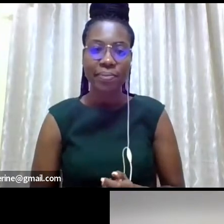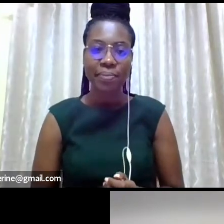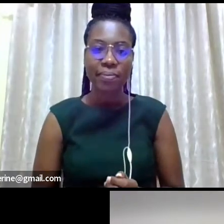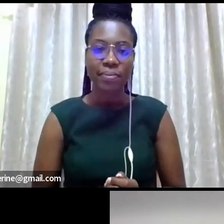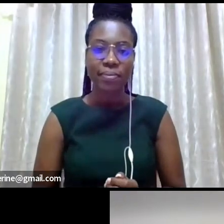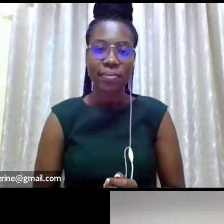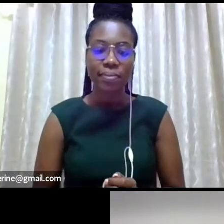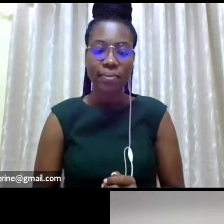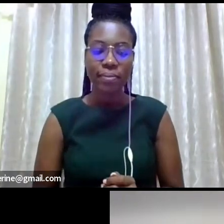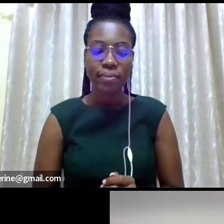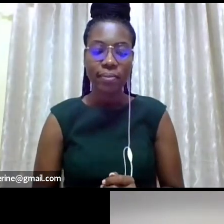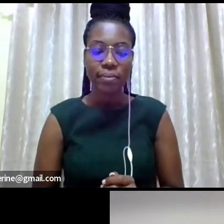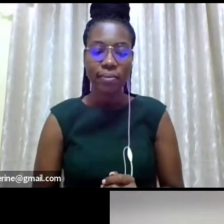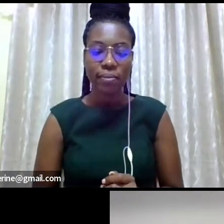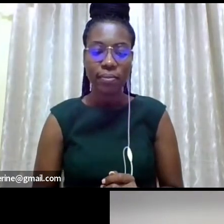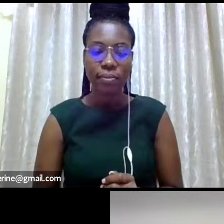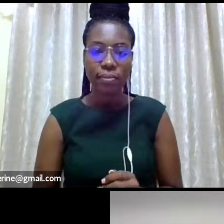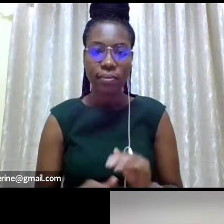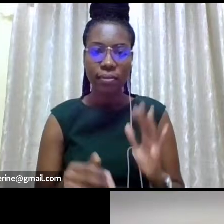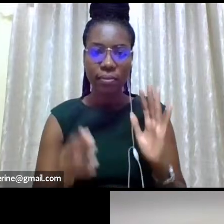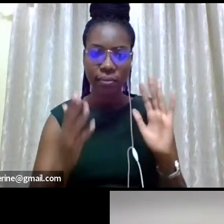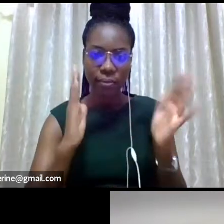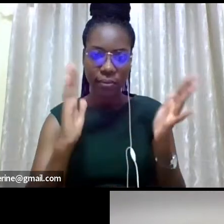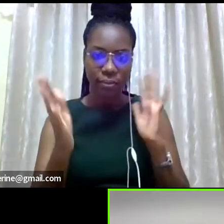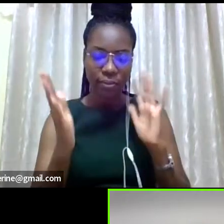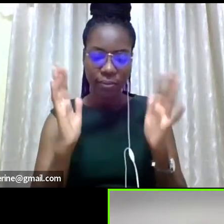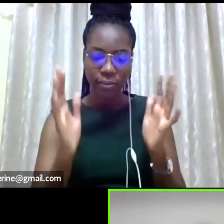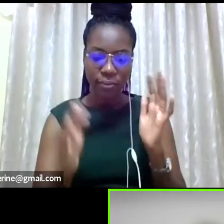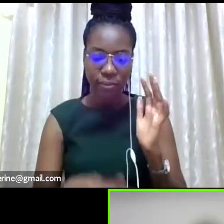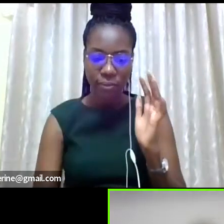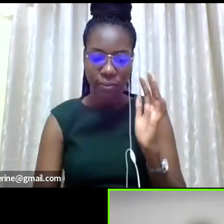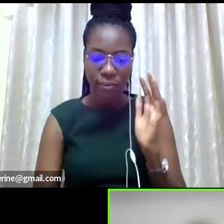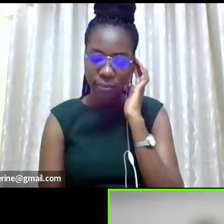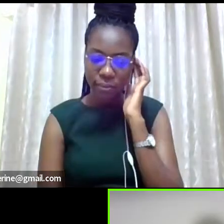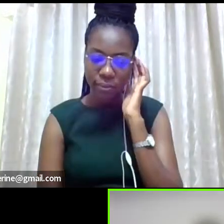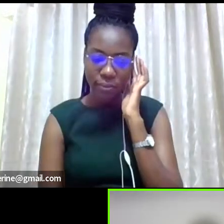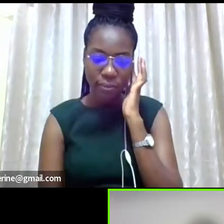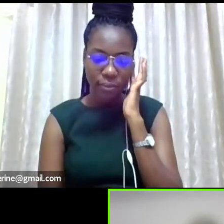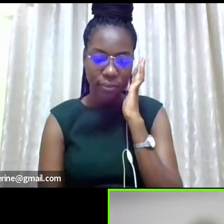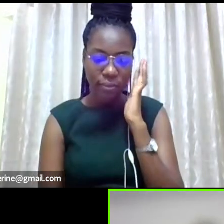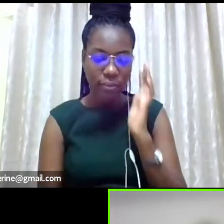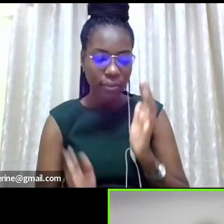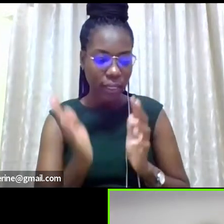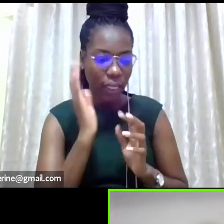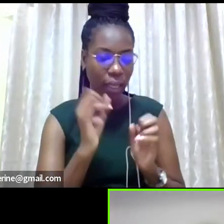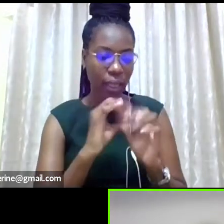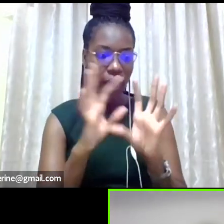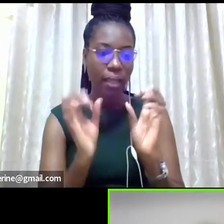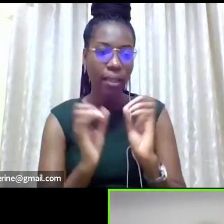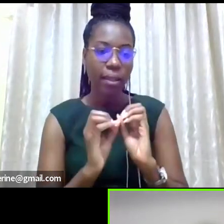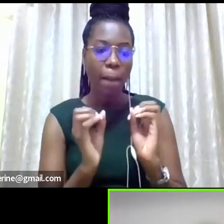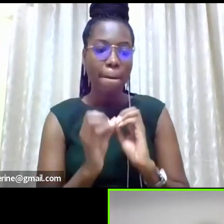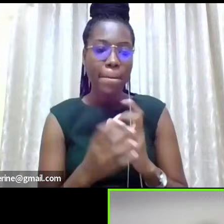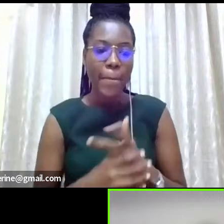Hi, Grace. Please confirm you can hear me. But you need to speak louder. I can hear you, but you're very